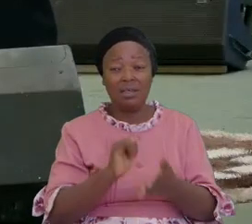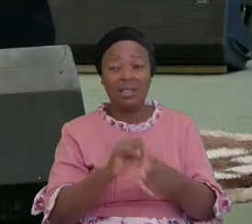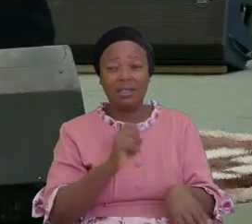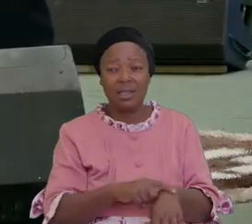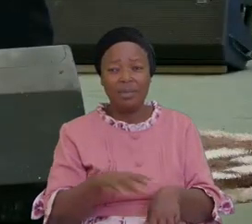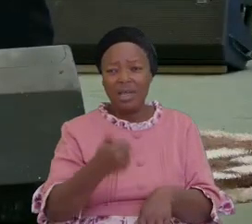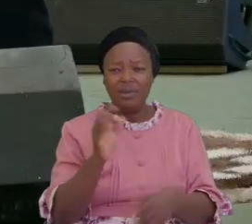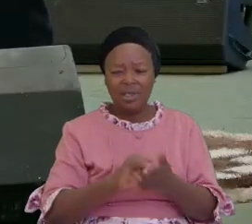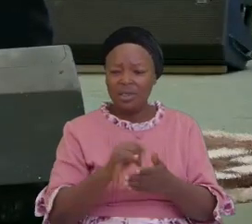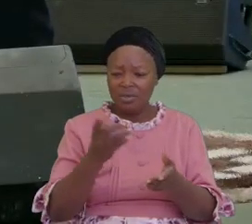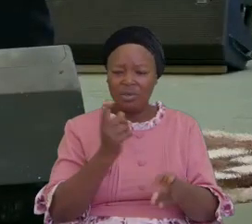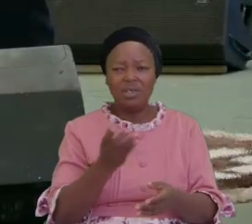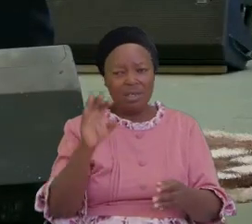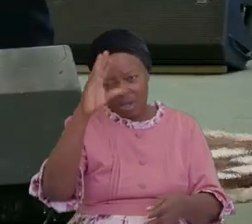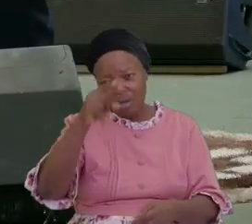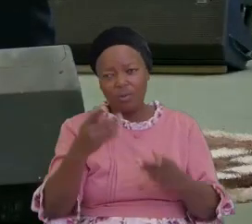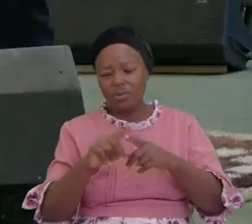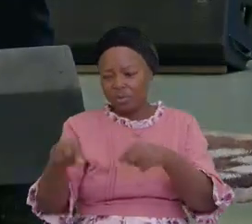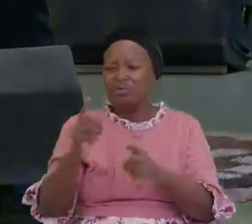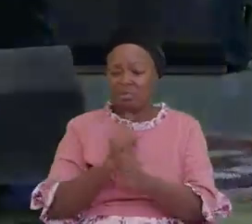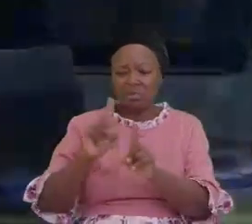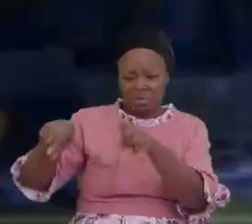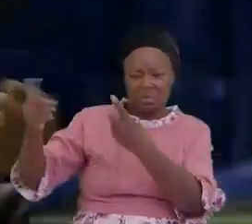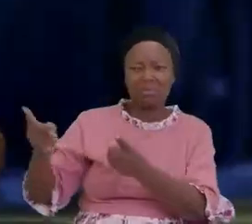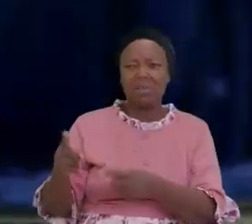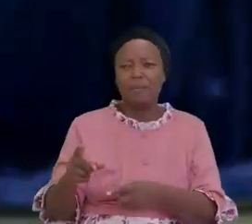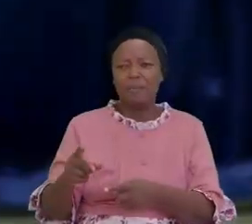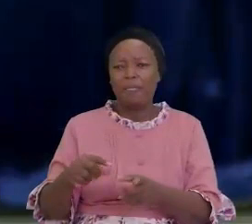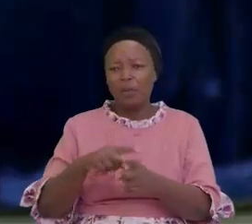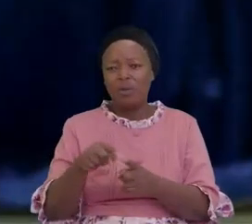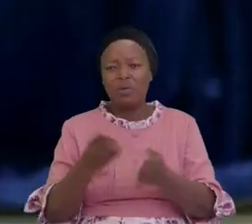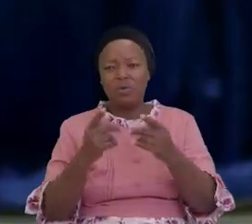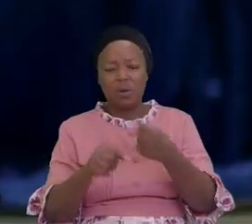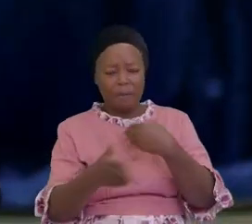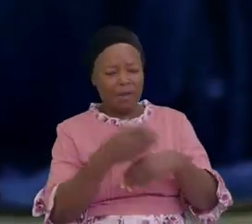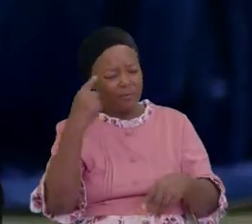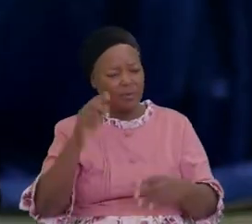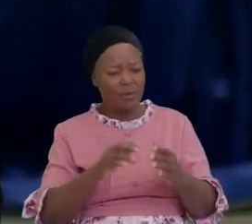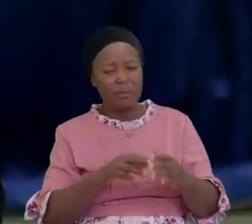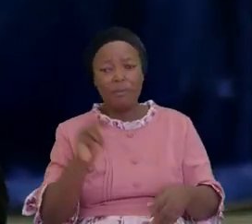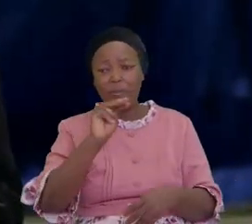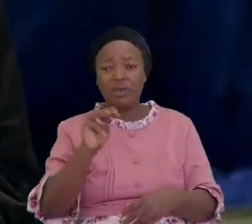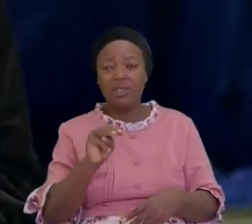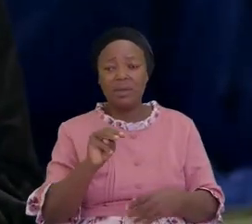I just go. When I want to come back for my Monday Bible study, I go back to Lagos.